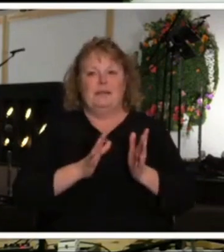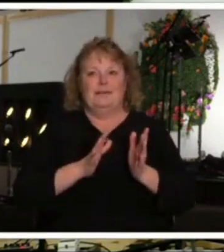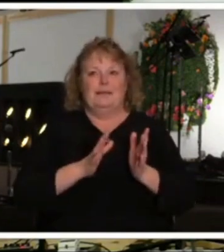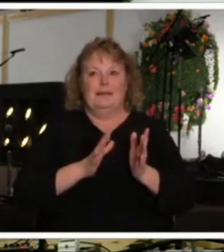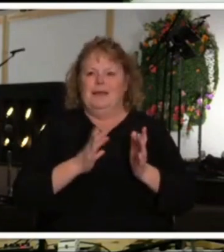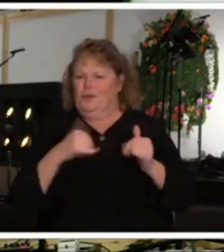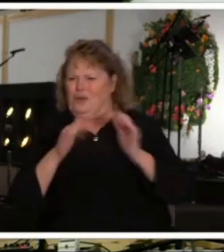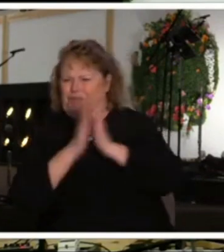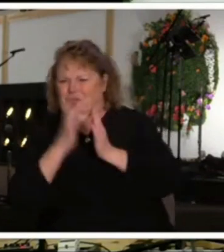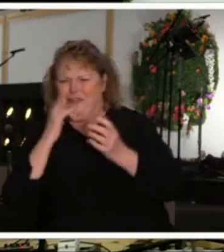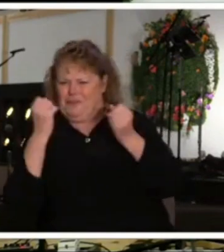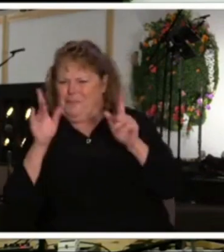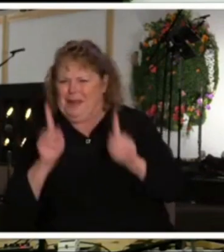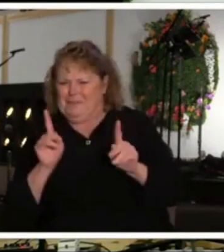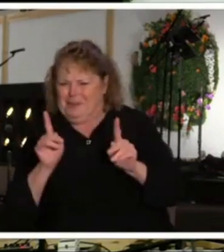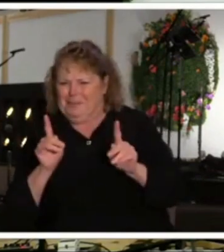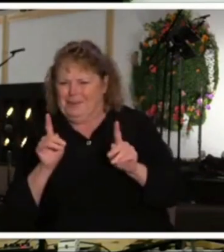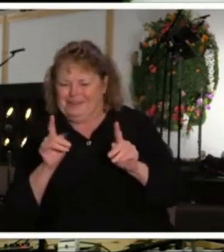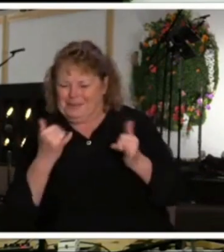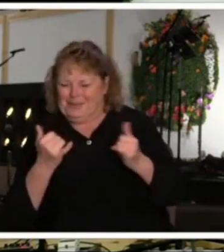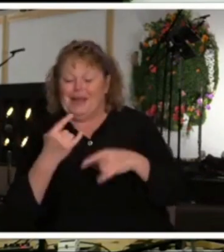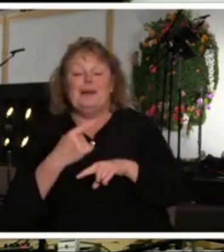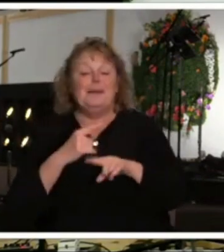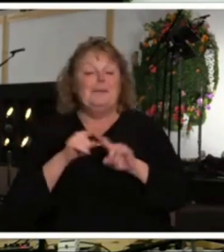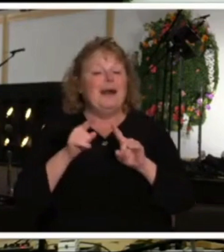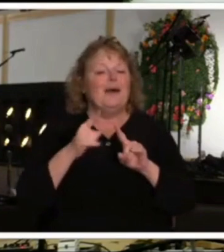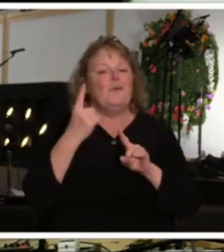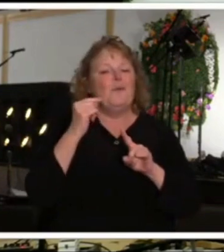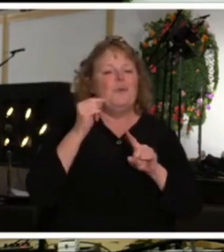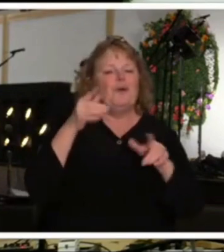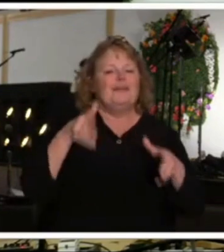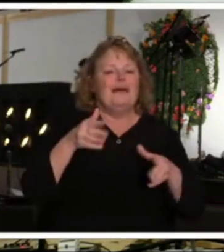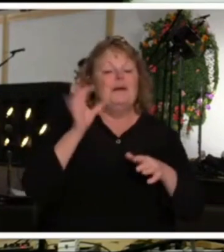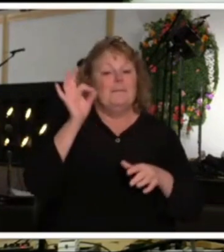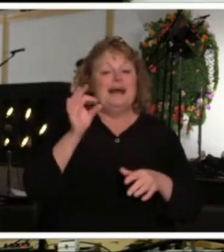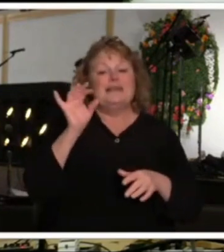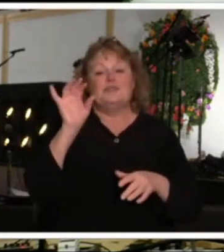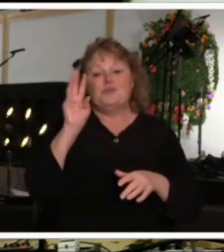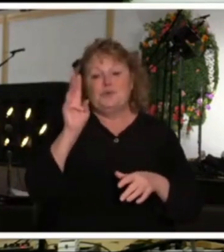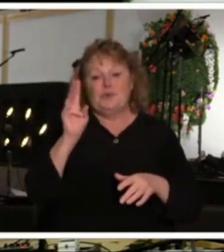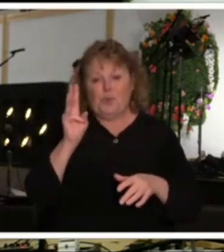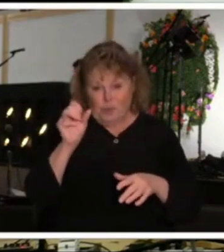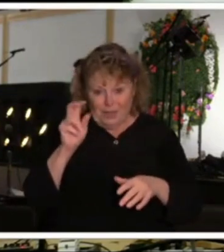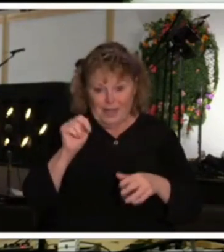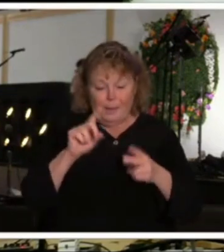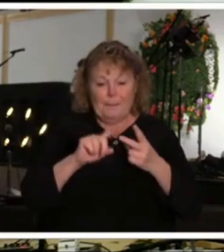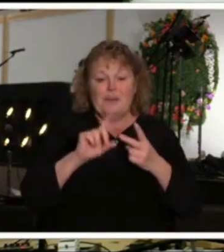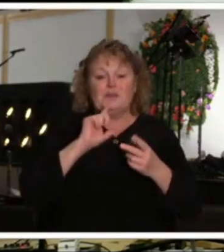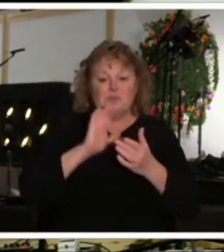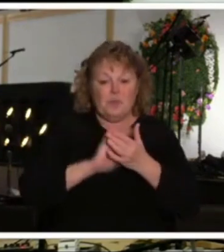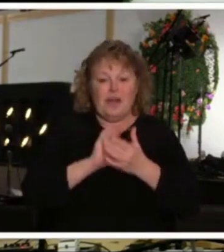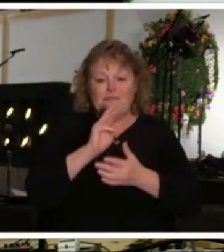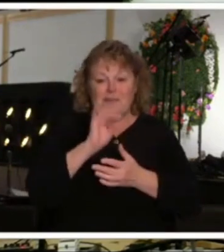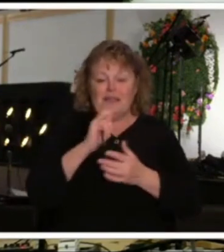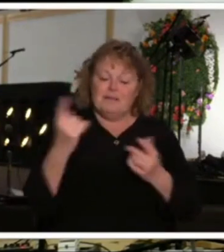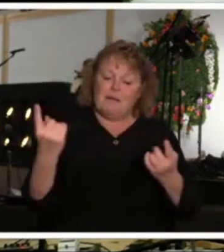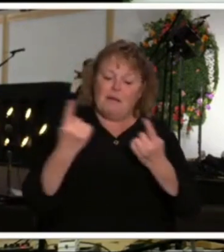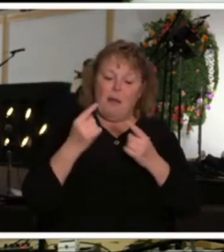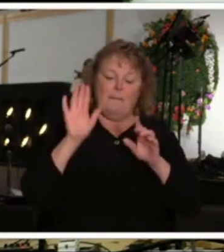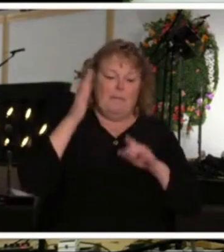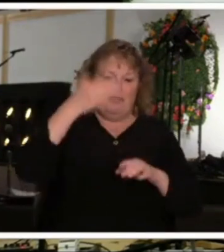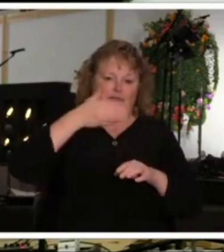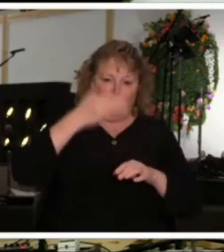people today. Well, we're not quite done yet. But I would like Pastor William and Melinda, if they would please come and stand here in the